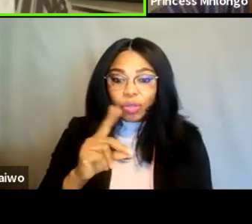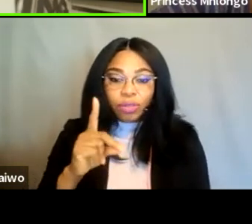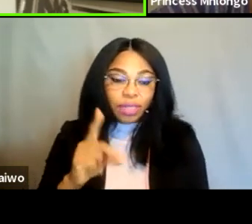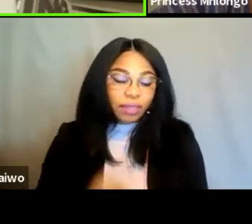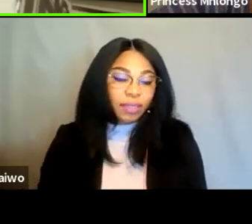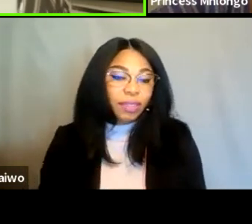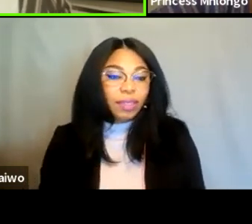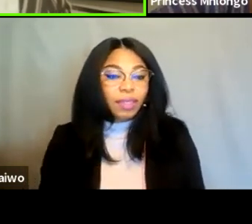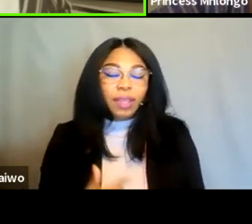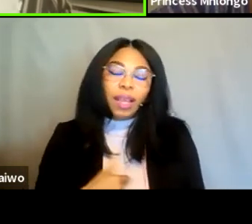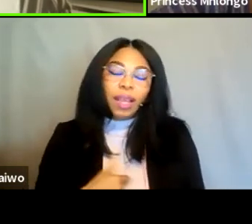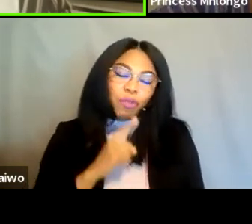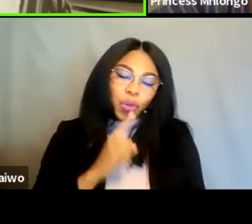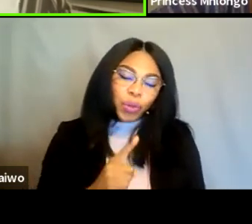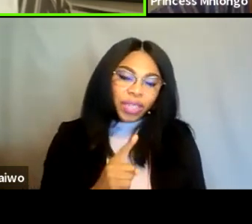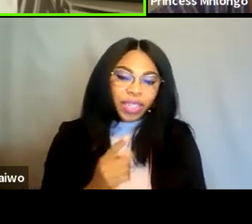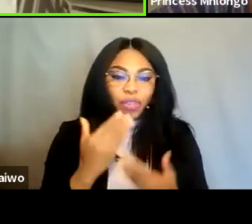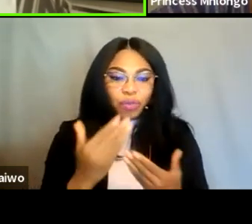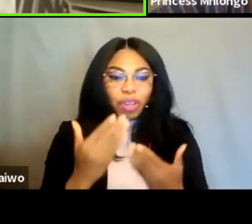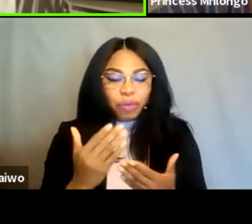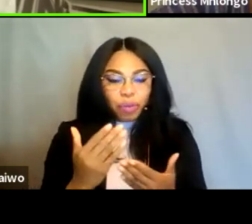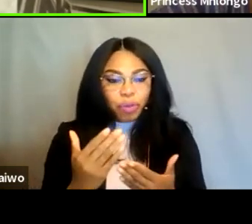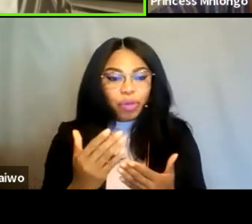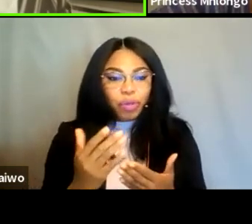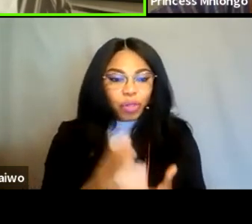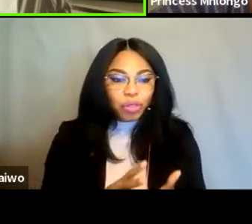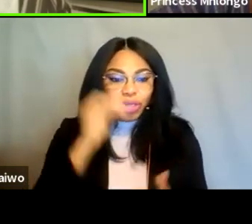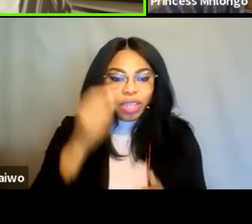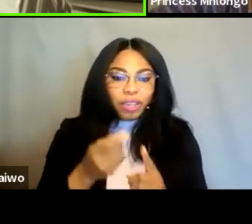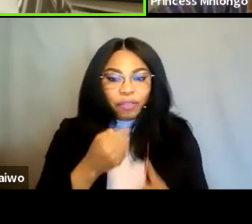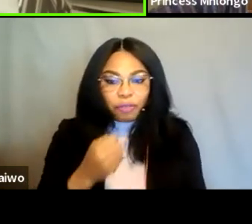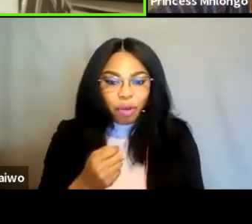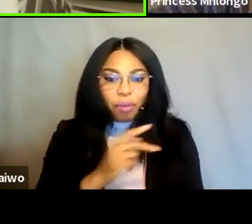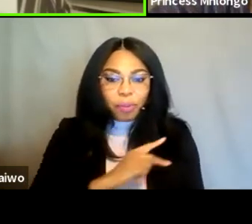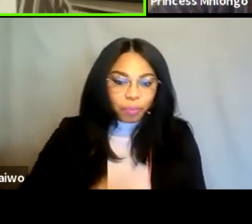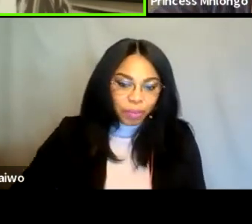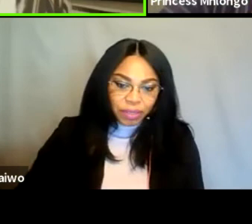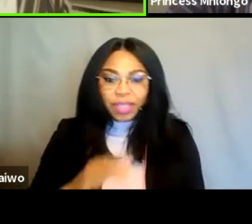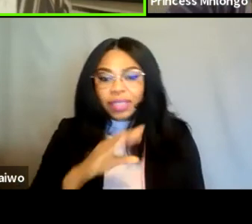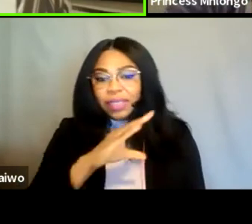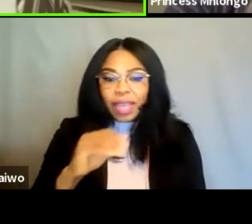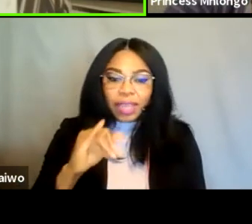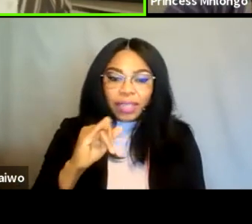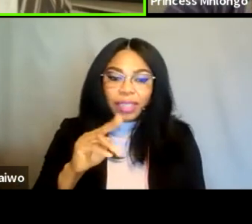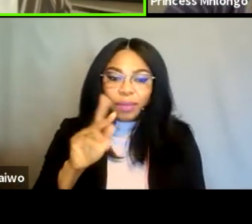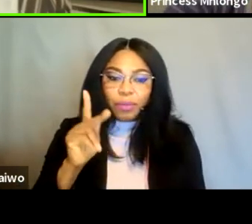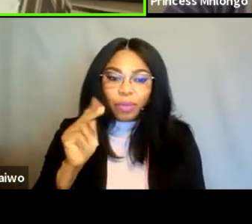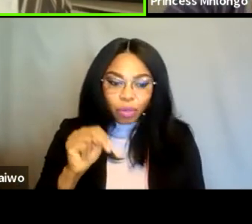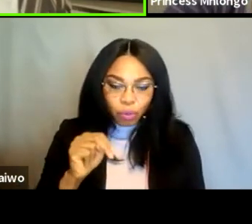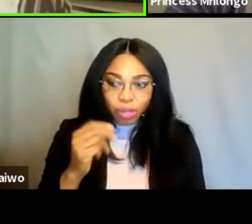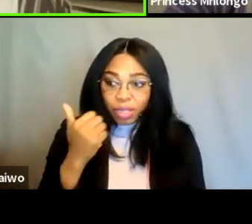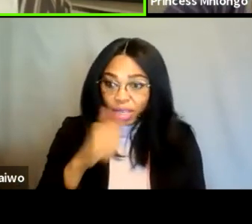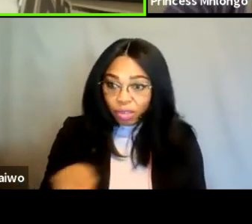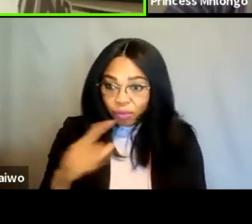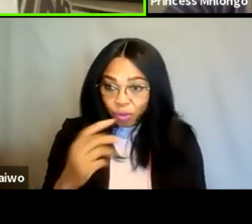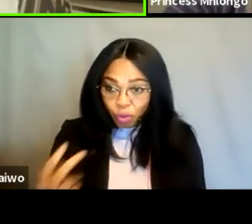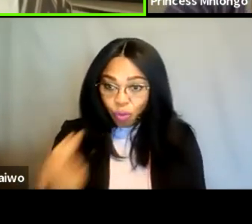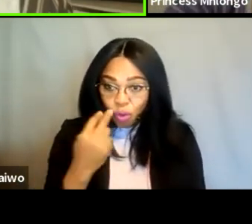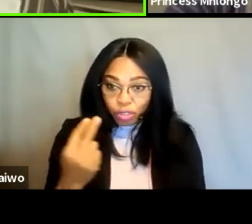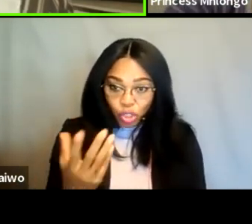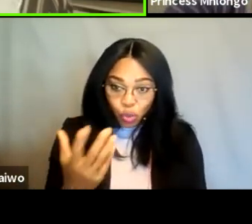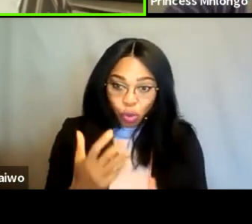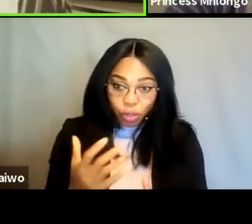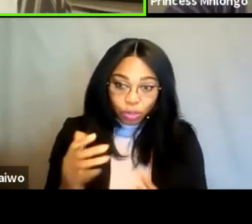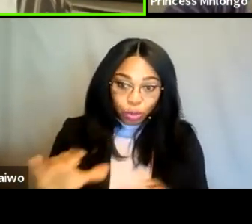I am really grateful to learn from Princess and Ibukun. And I think anyone watching us who wants to do what we do is that